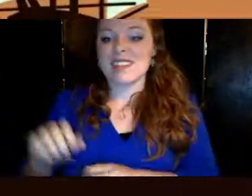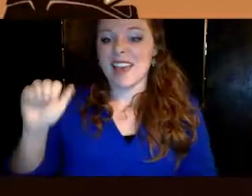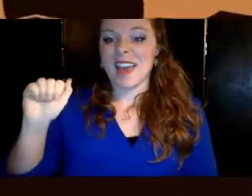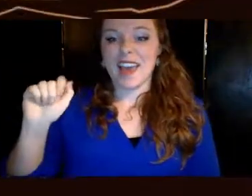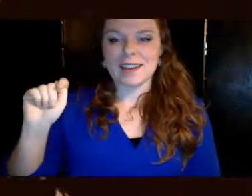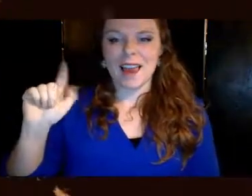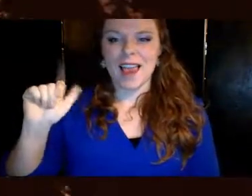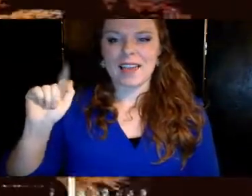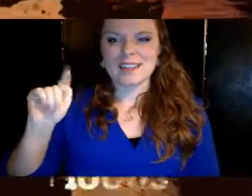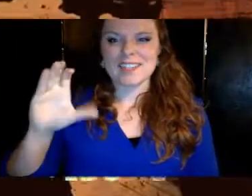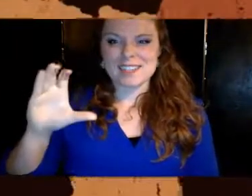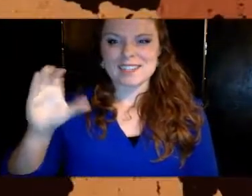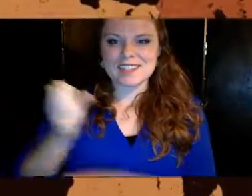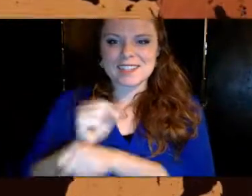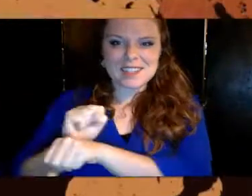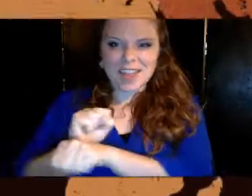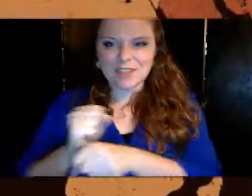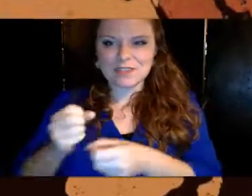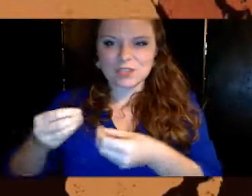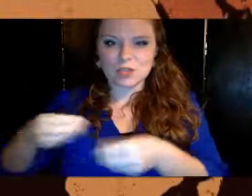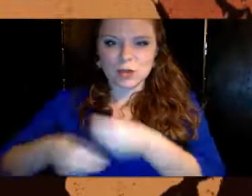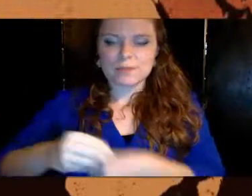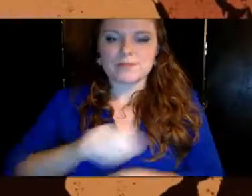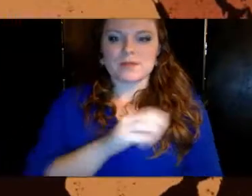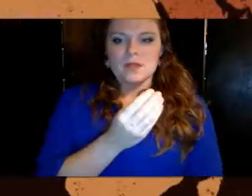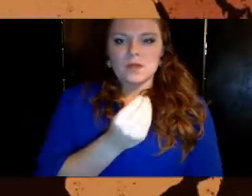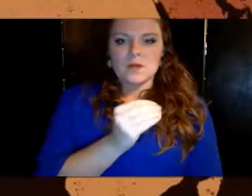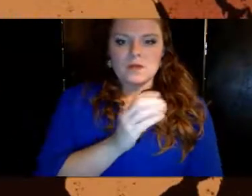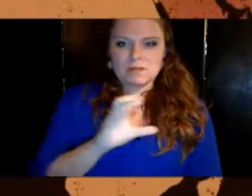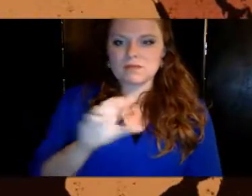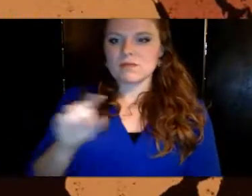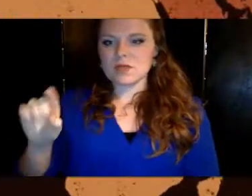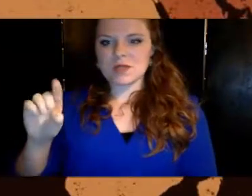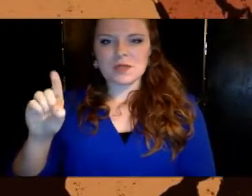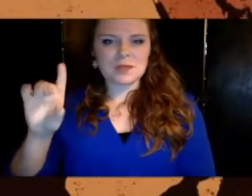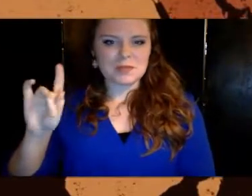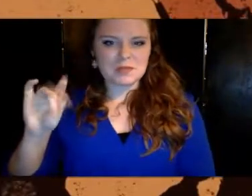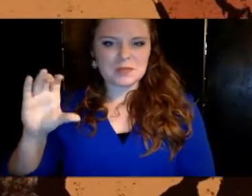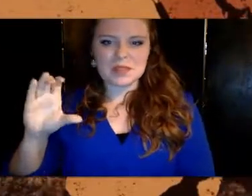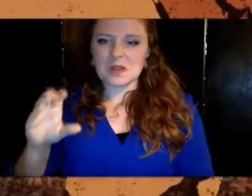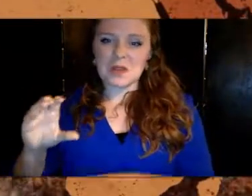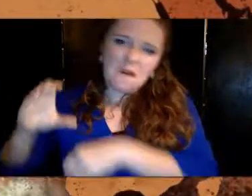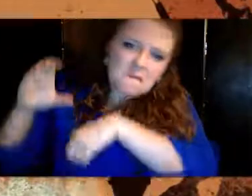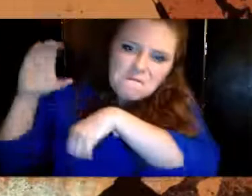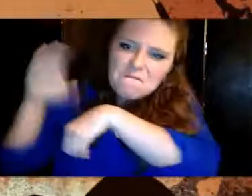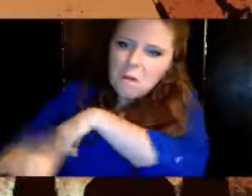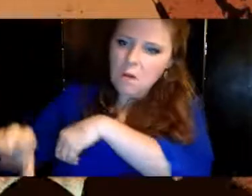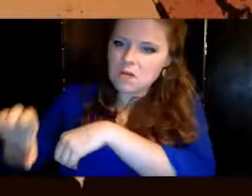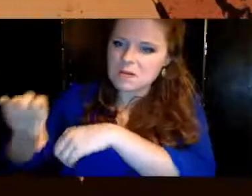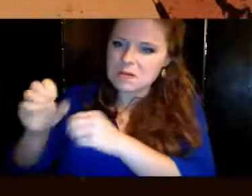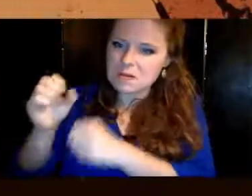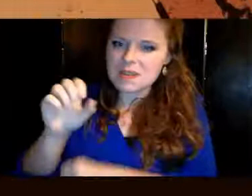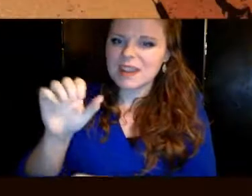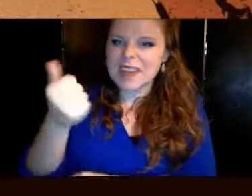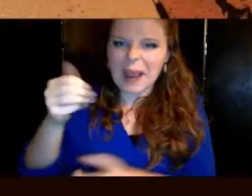the late 15th to the mid-19th century and spanning 3 continents, forcibly brought more than 10 million Africans